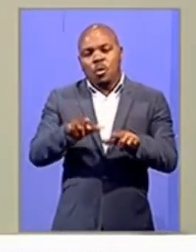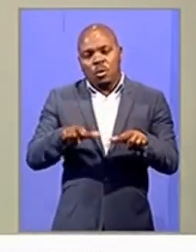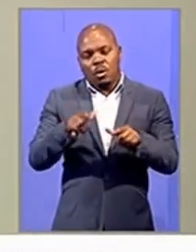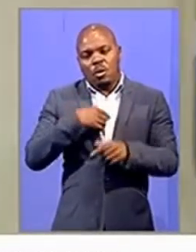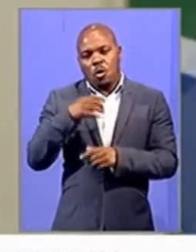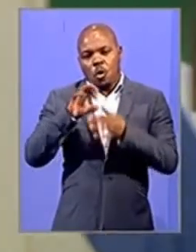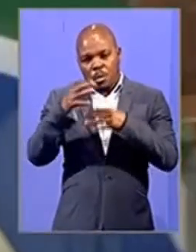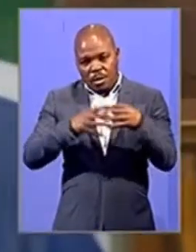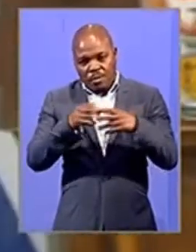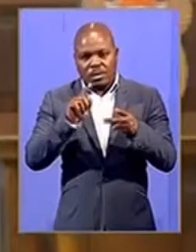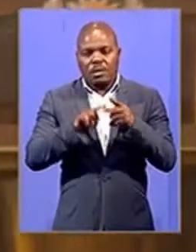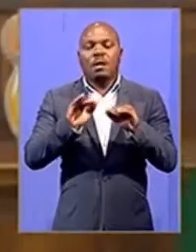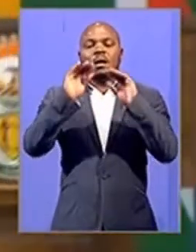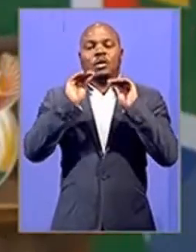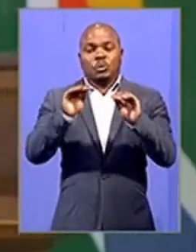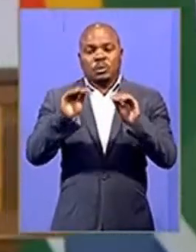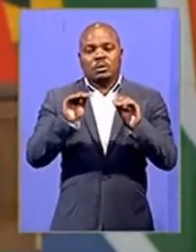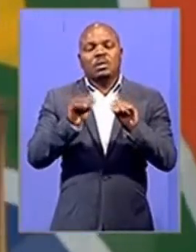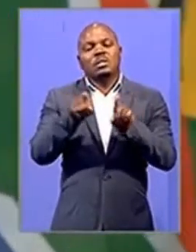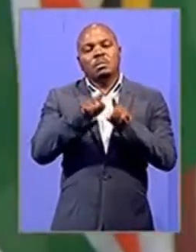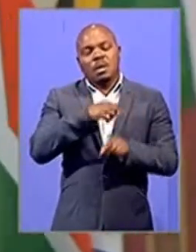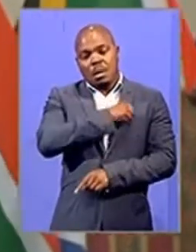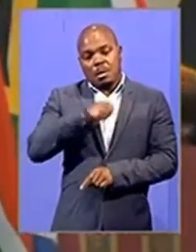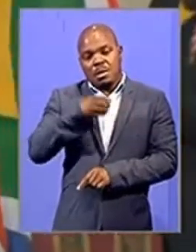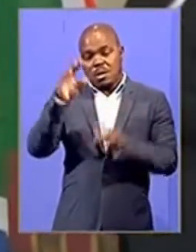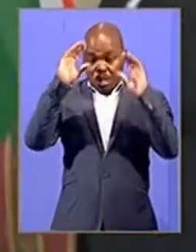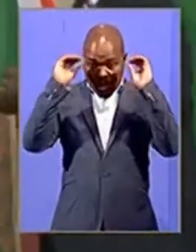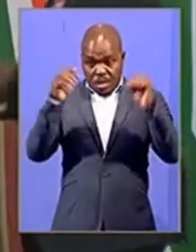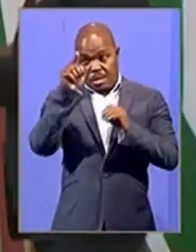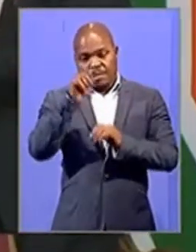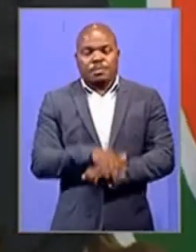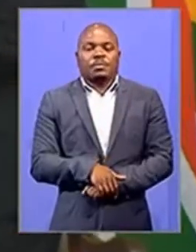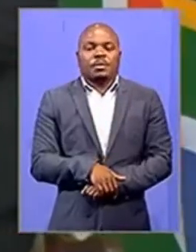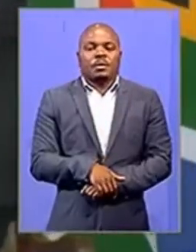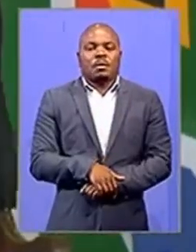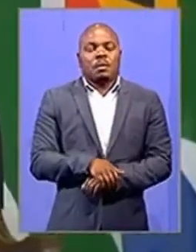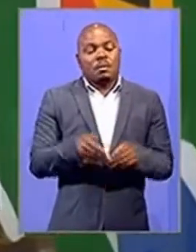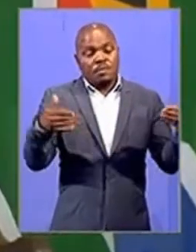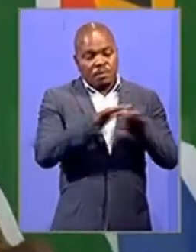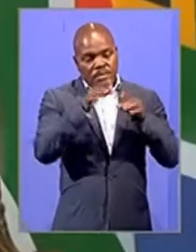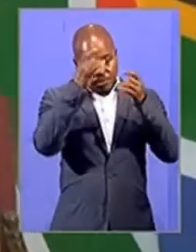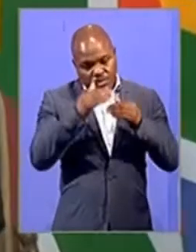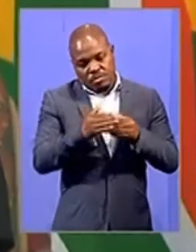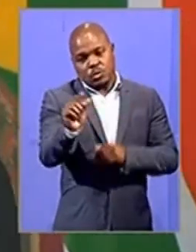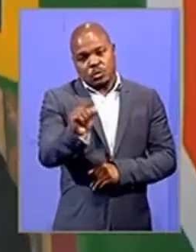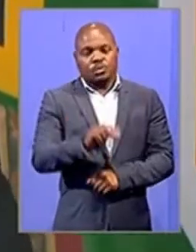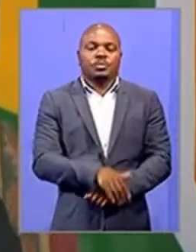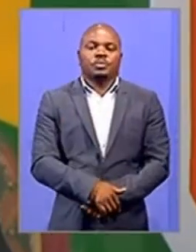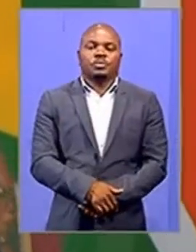katiso. Gape e ne le moambasadara wa Maloba wa kwa Netherlands. Dithulaganyo tsa phitlho di tla rebolwa mo bogautshwaneng.